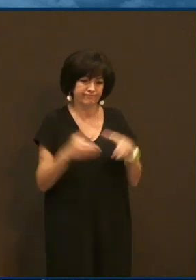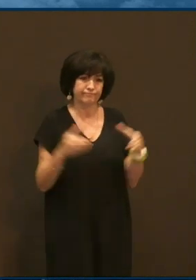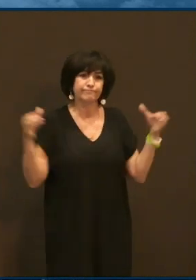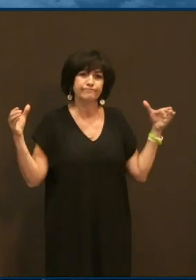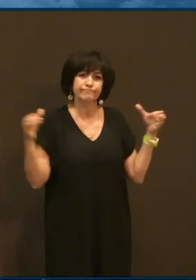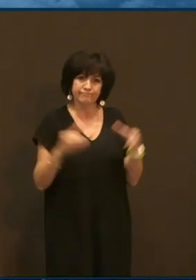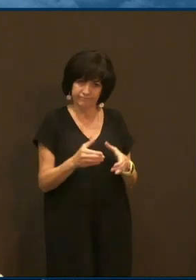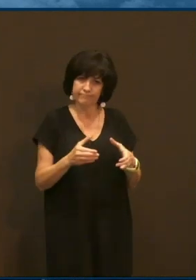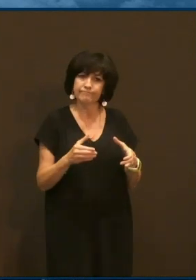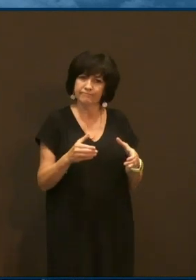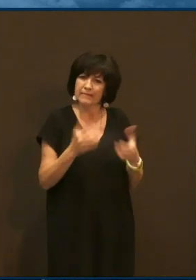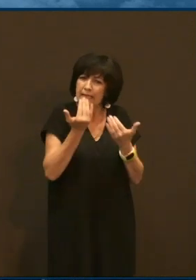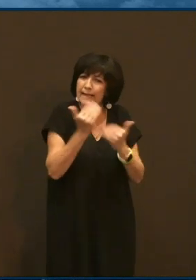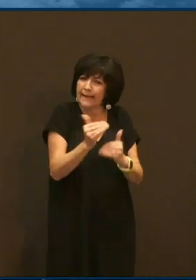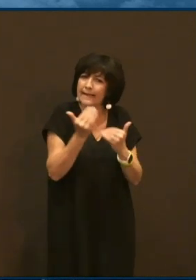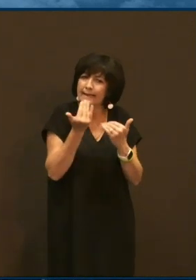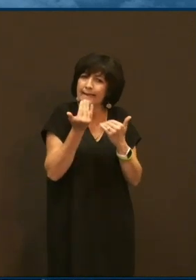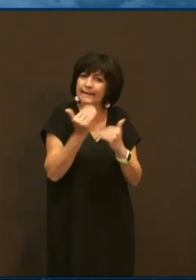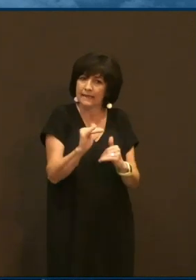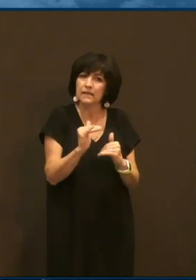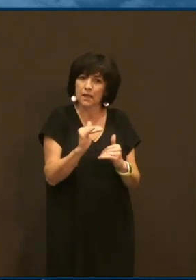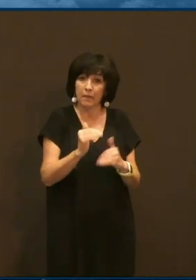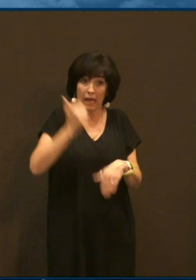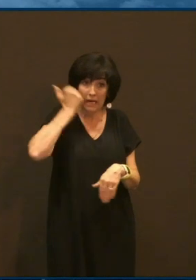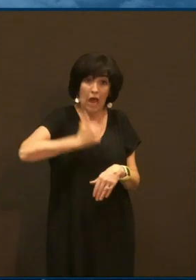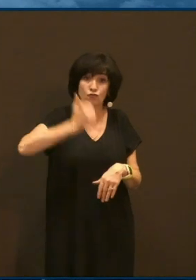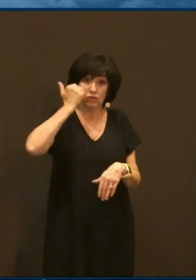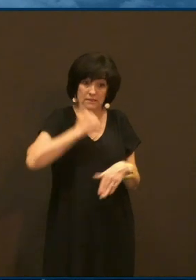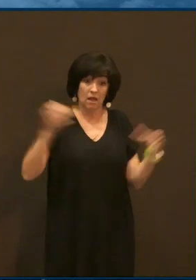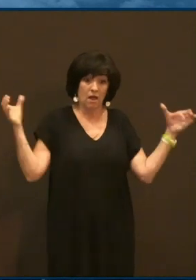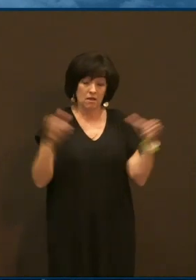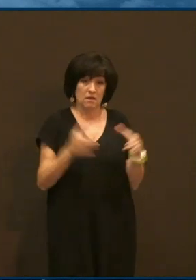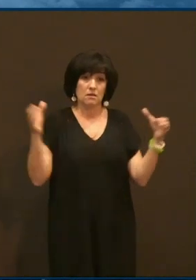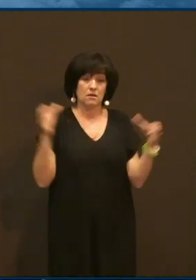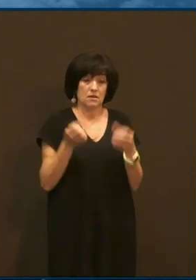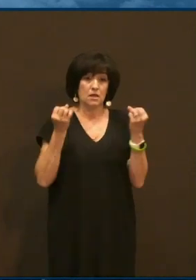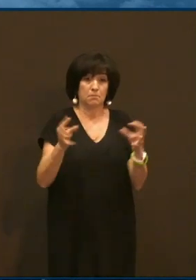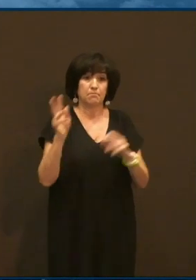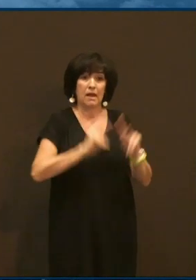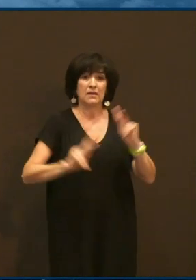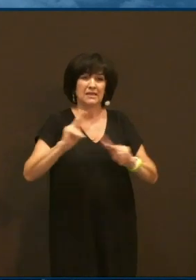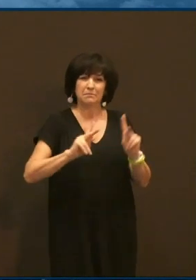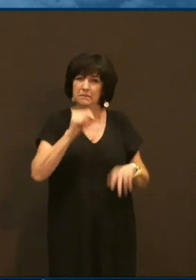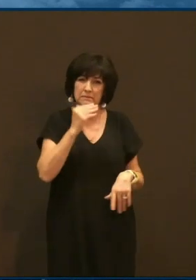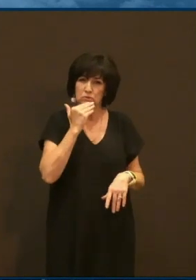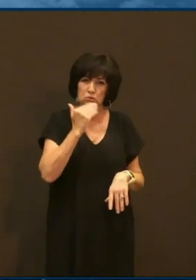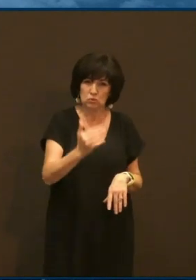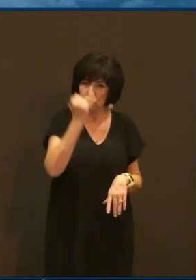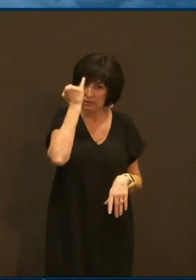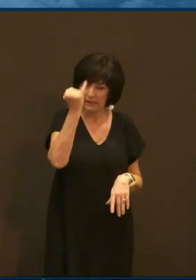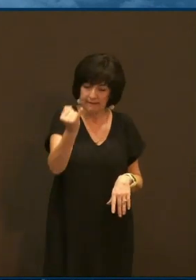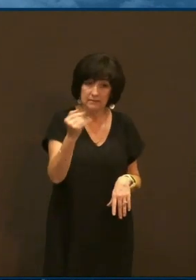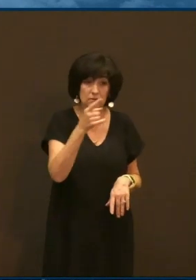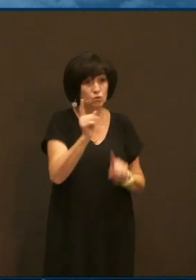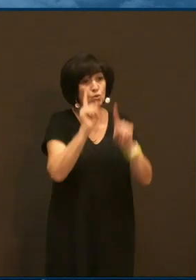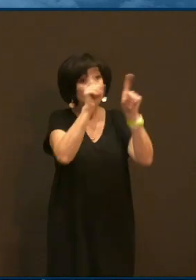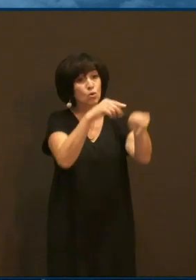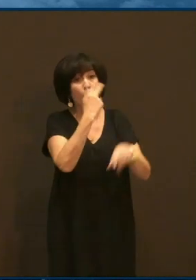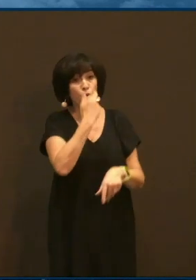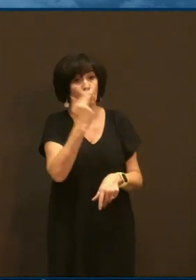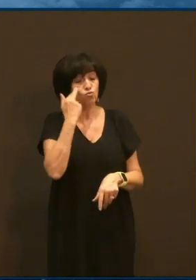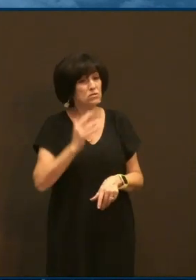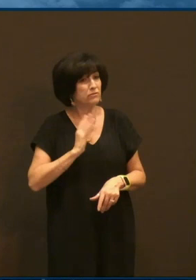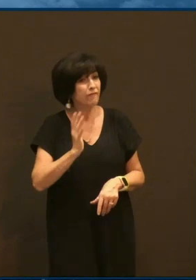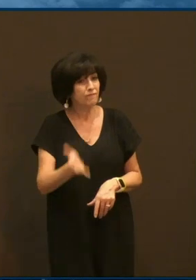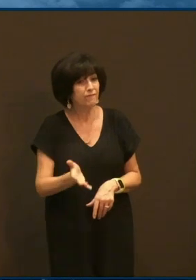circulation to a certain extent will be helpful as well. And when you're in a restaurant, wear your mask before